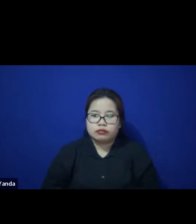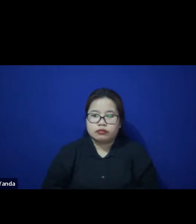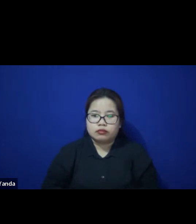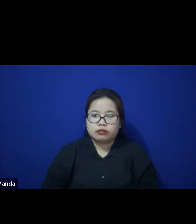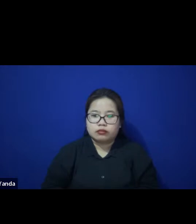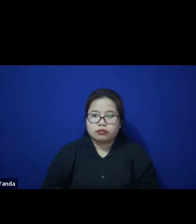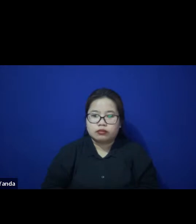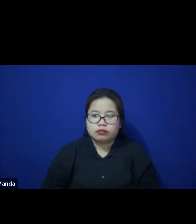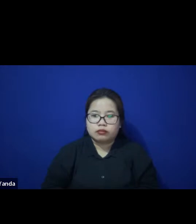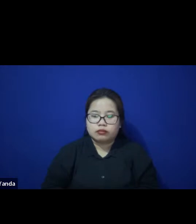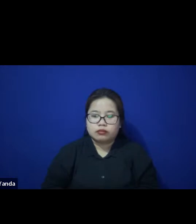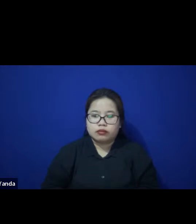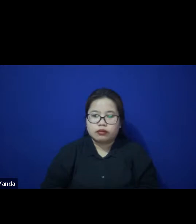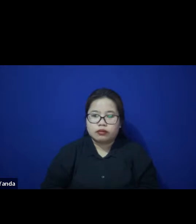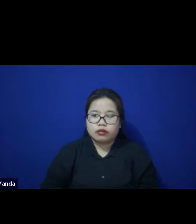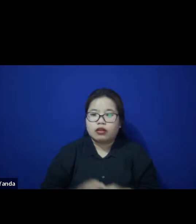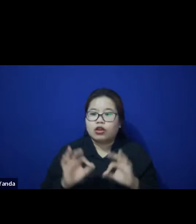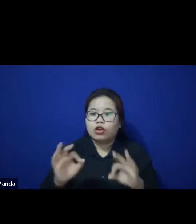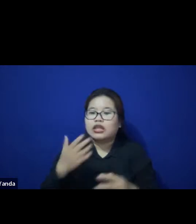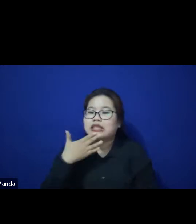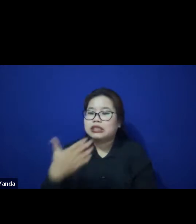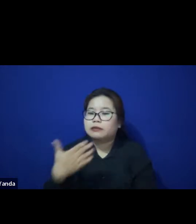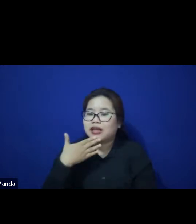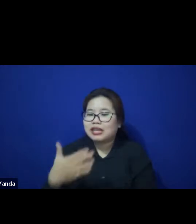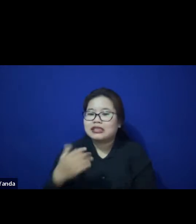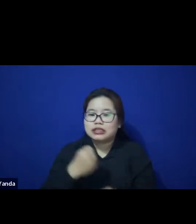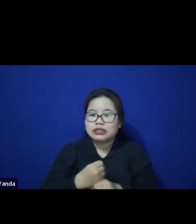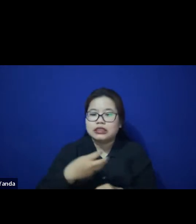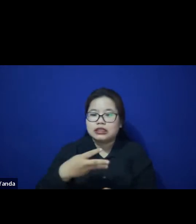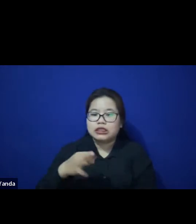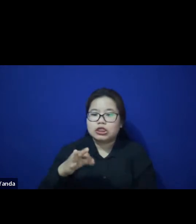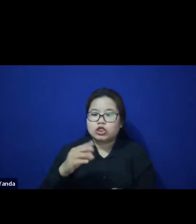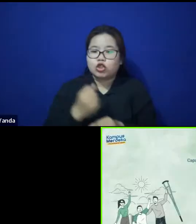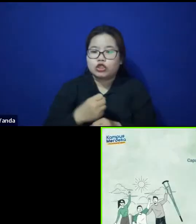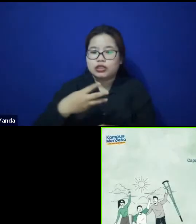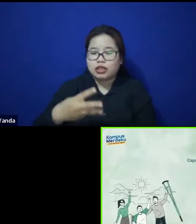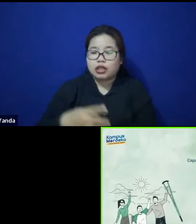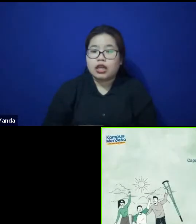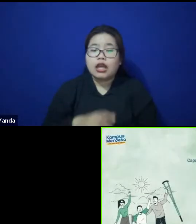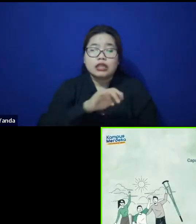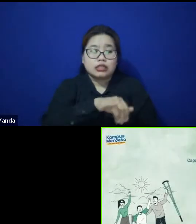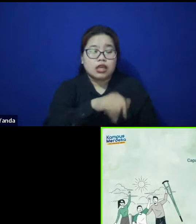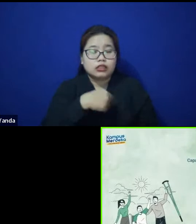Thanks so much, George. Yes, I can't agree more with you. Yeah, I mean, it